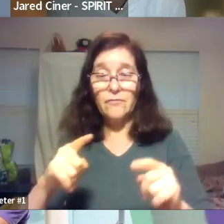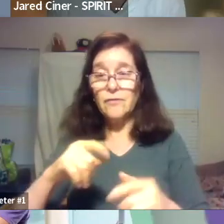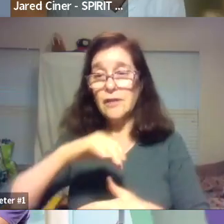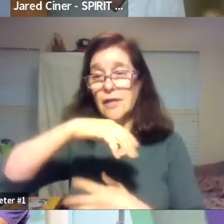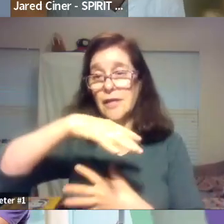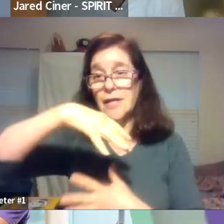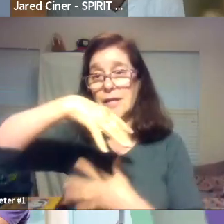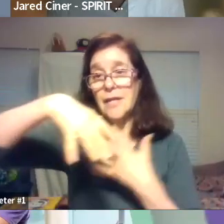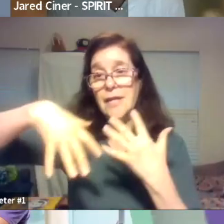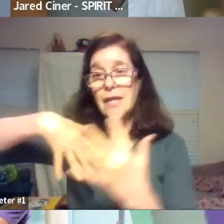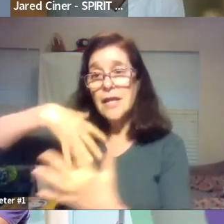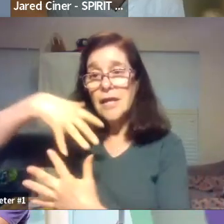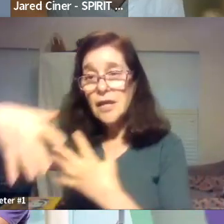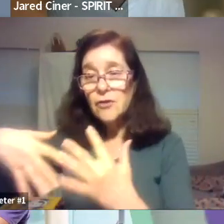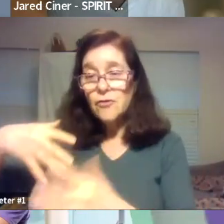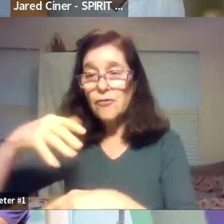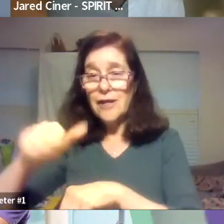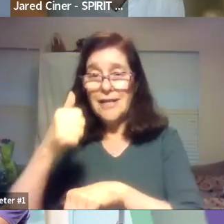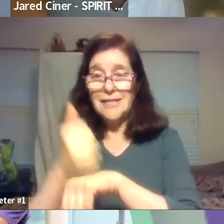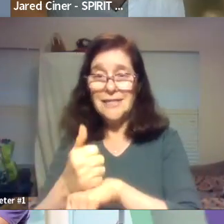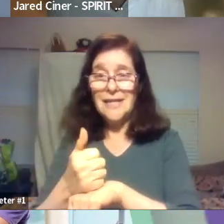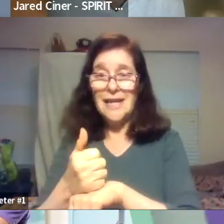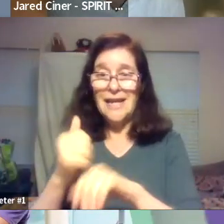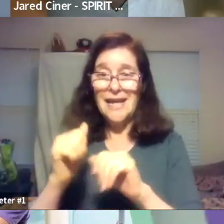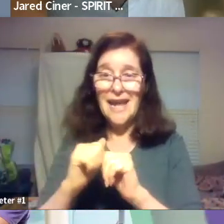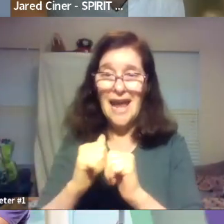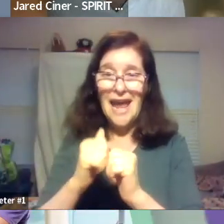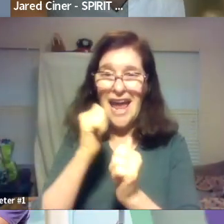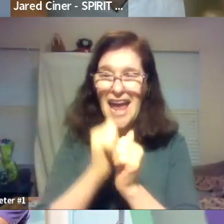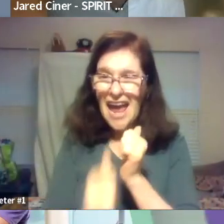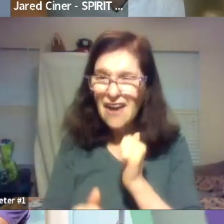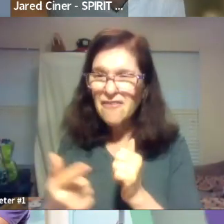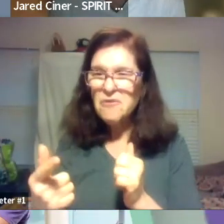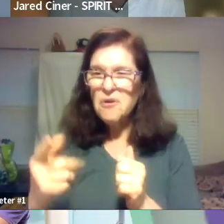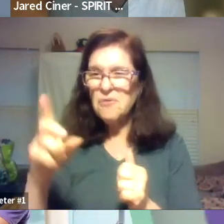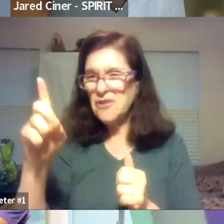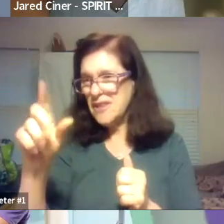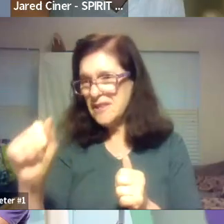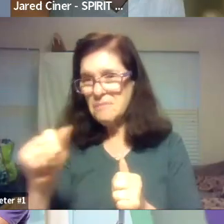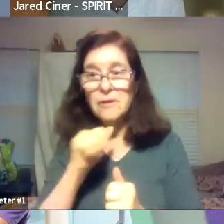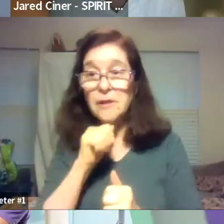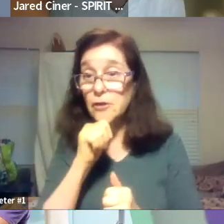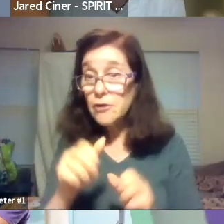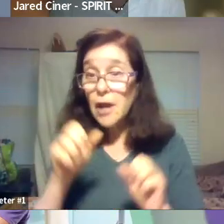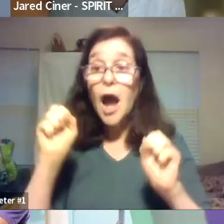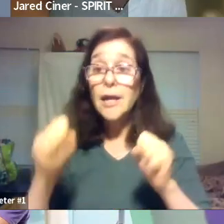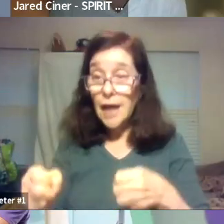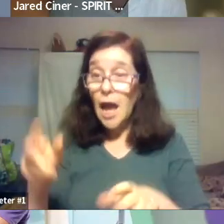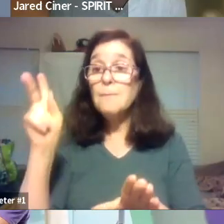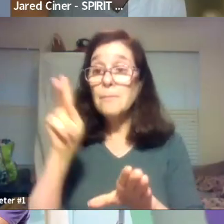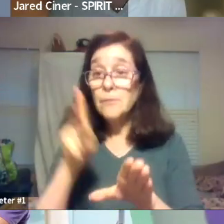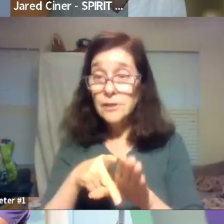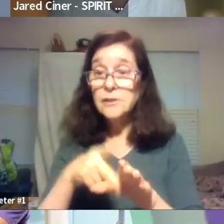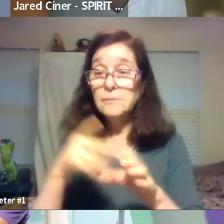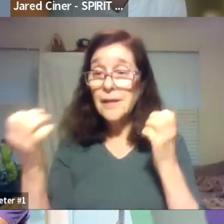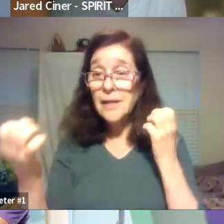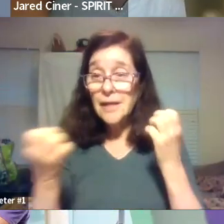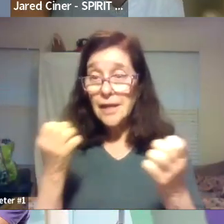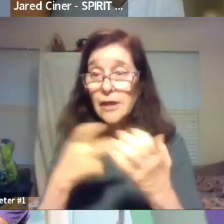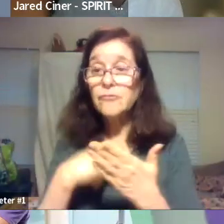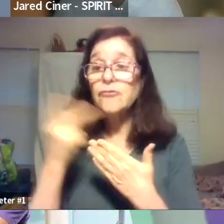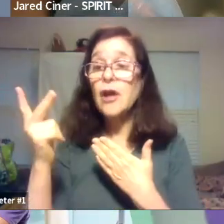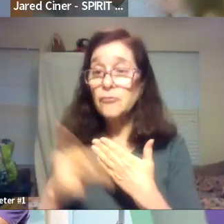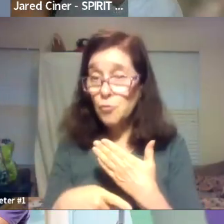interpret that is we want to make sure everybody, whether you have a disability or not, can participate in exercise